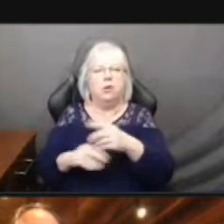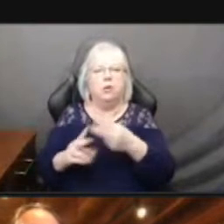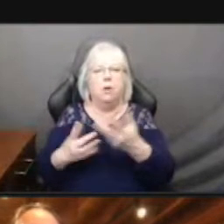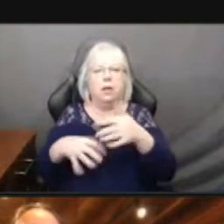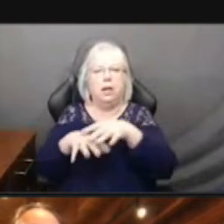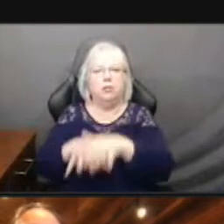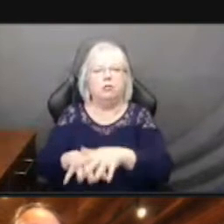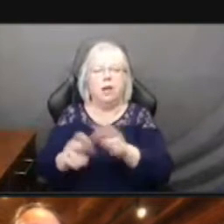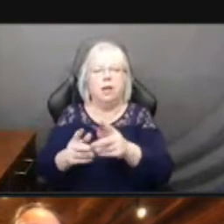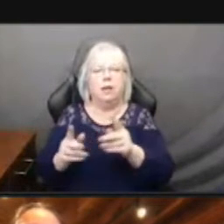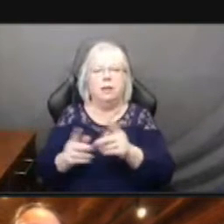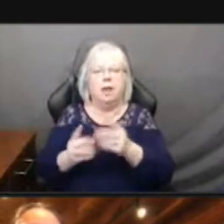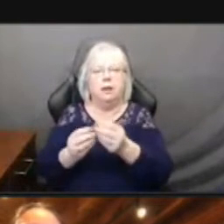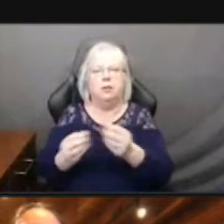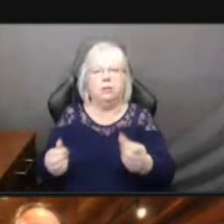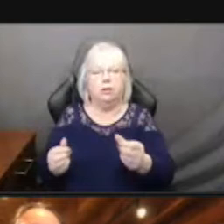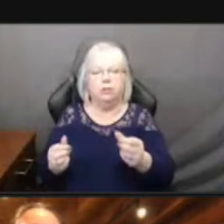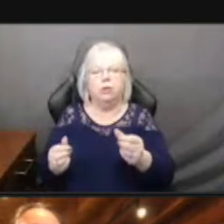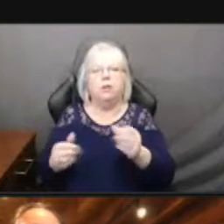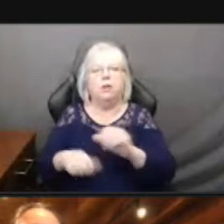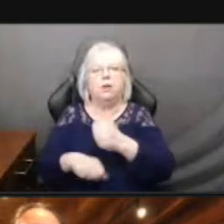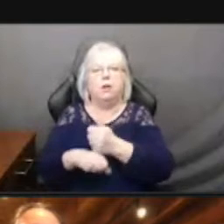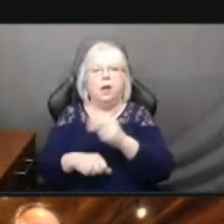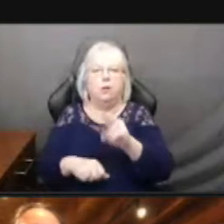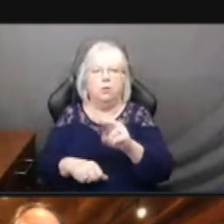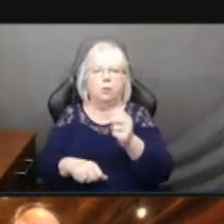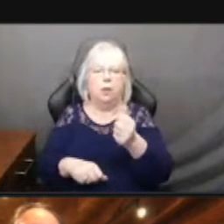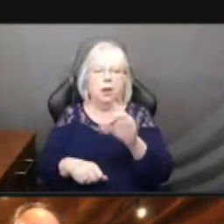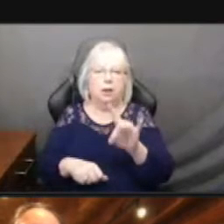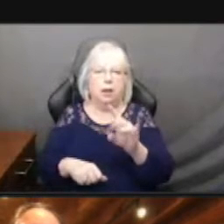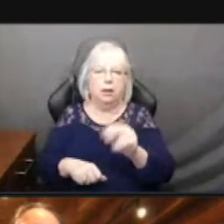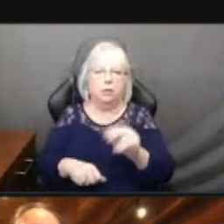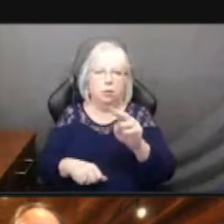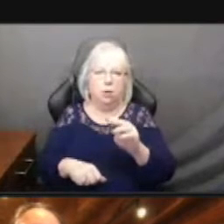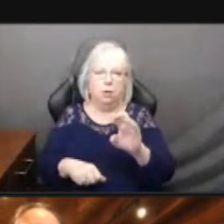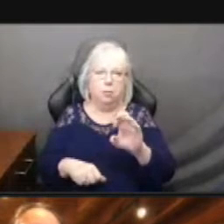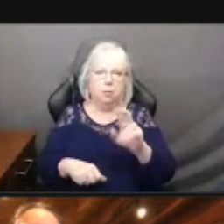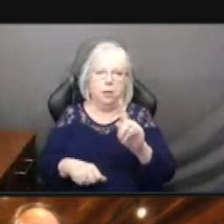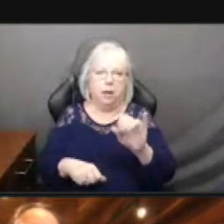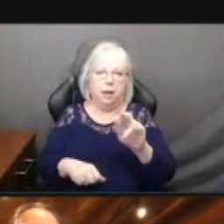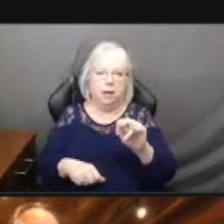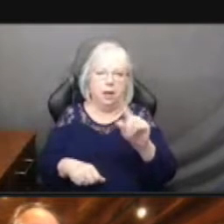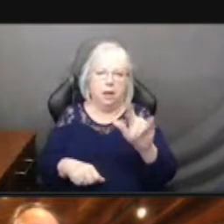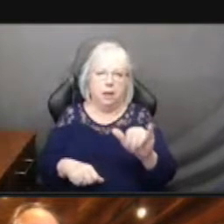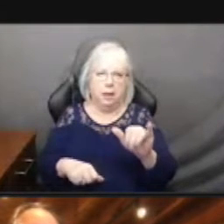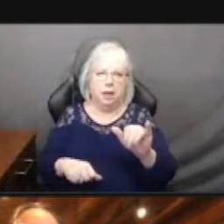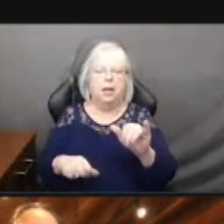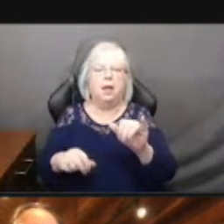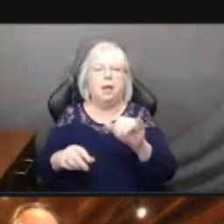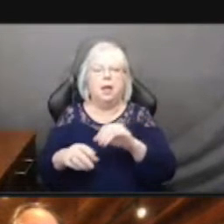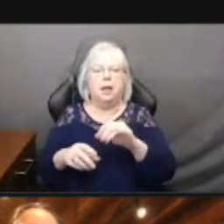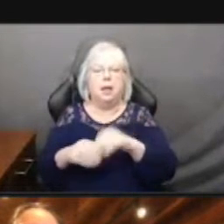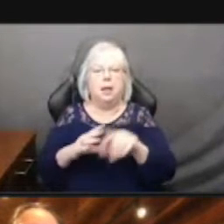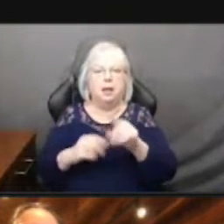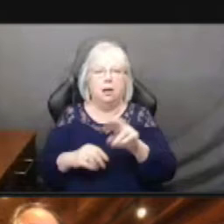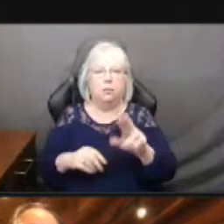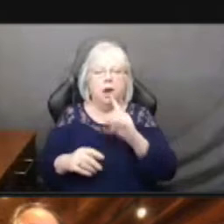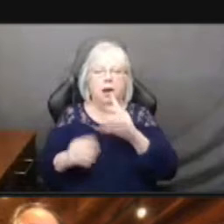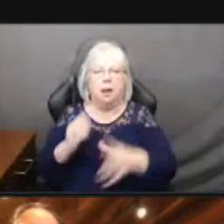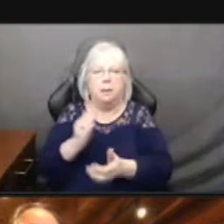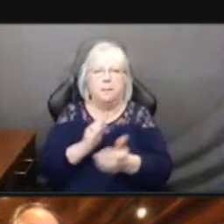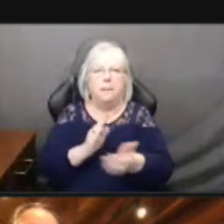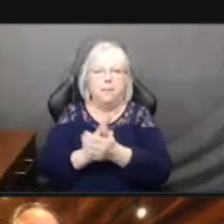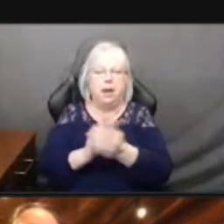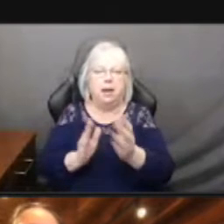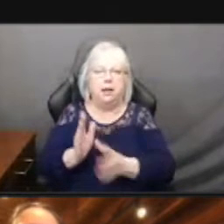Solutions Revised POD located at 218 North McKinley Street, Little Rock, Arkansas, amending the official zoning map of the city of Little Rock,